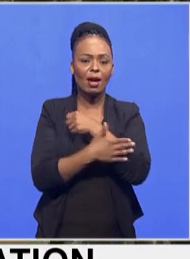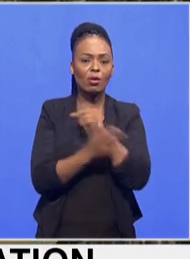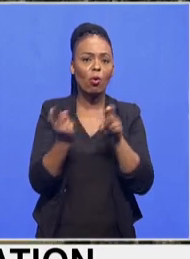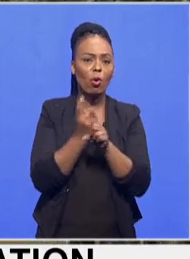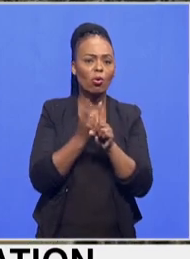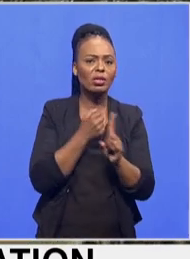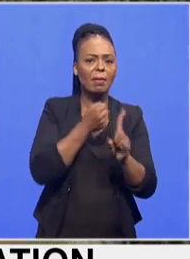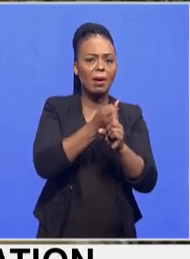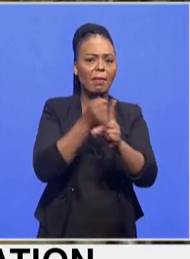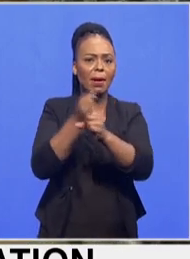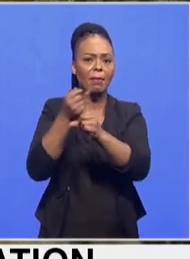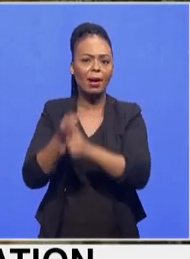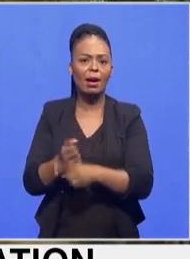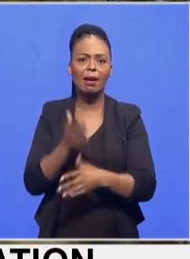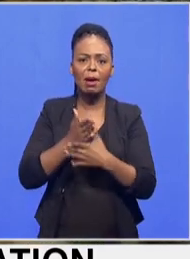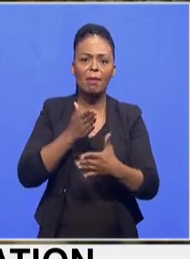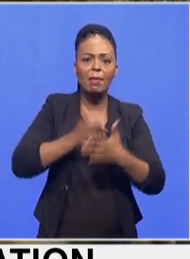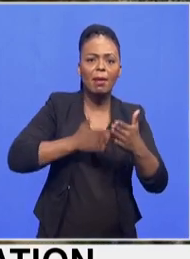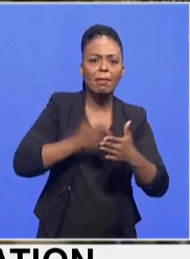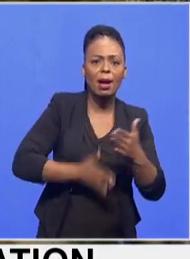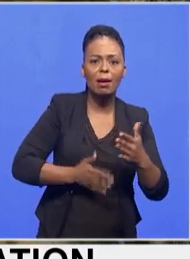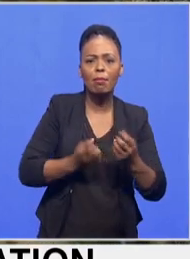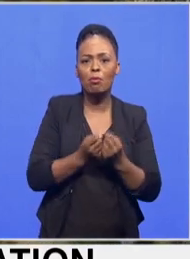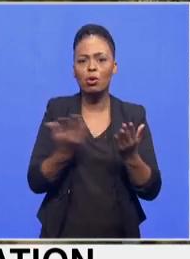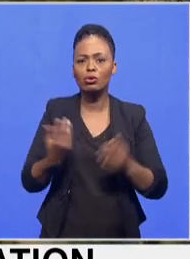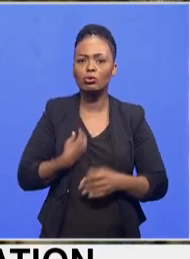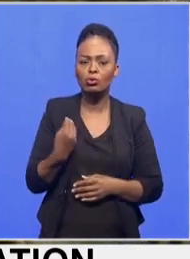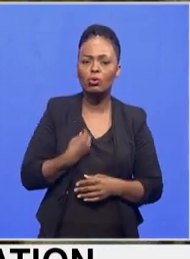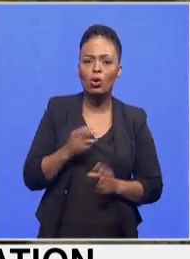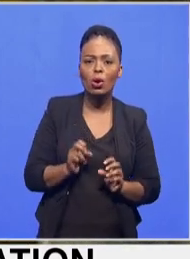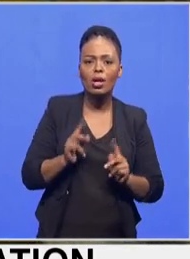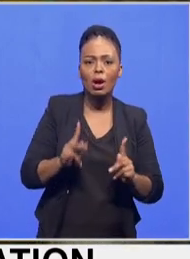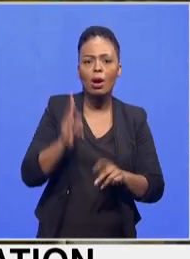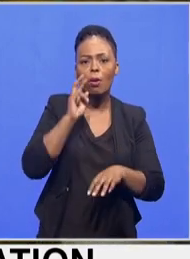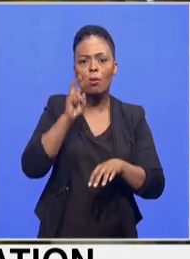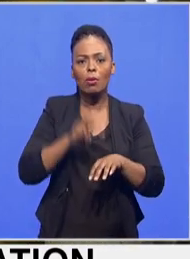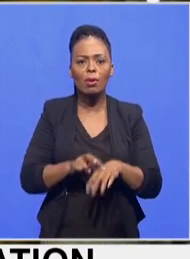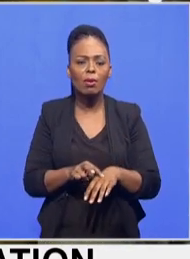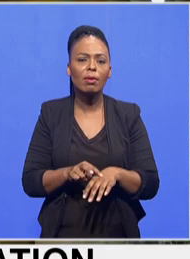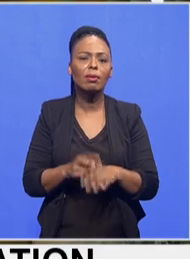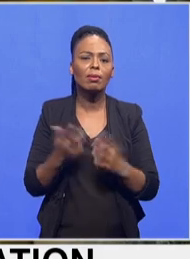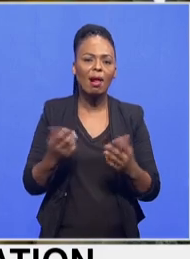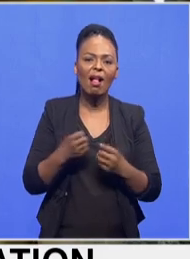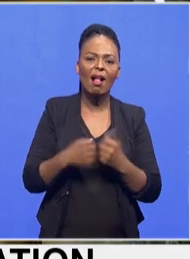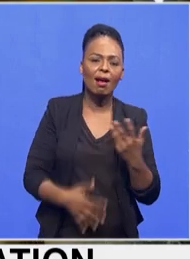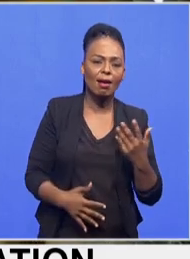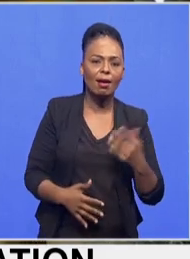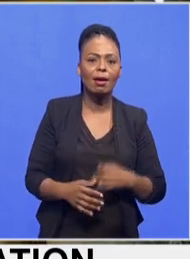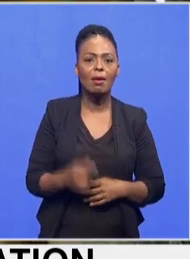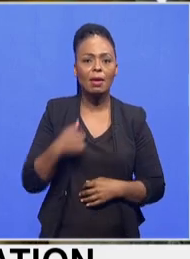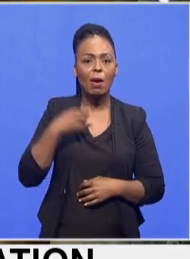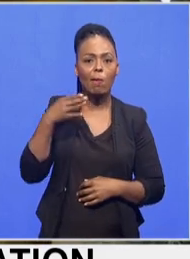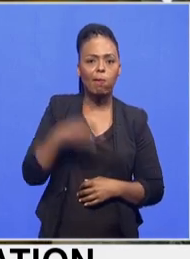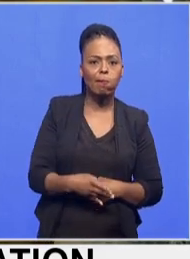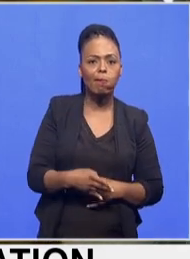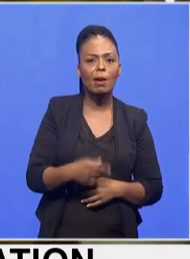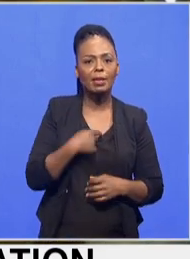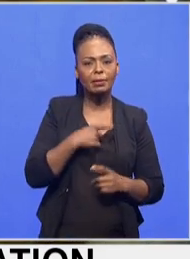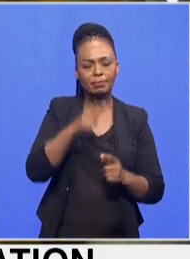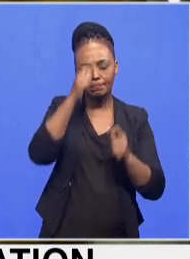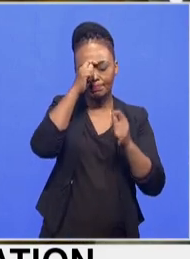it's unemployment or a lot of young people who need opportunities and so on. So to be here is about paying